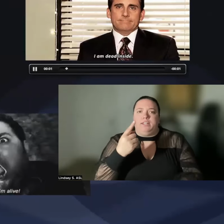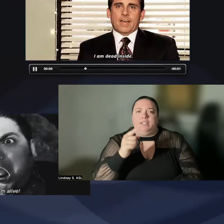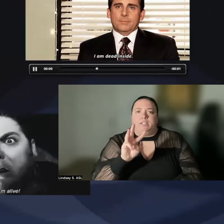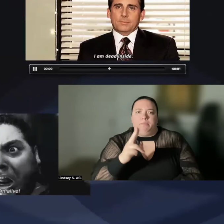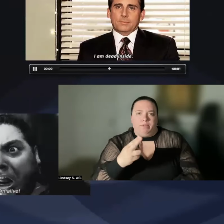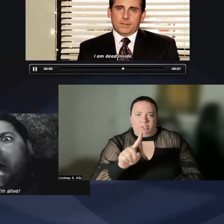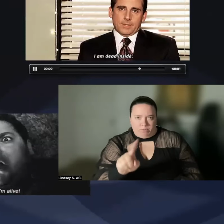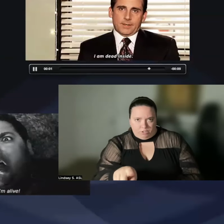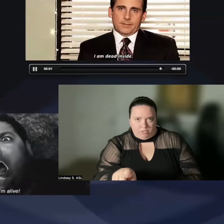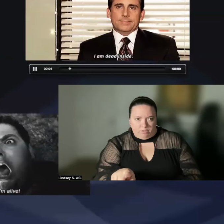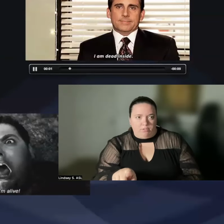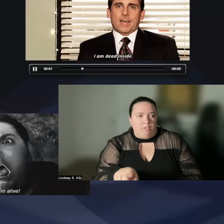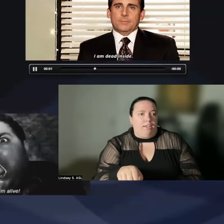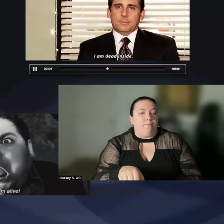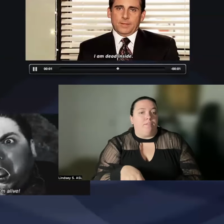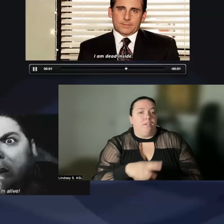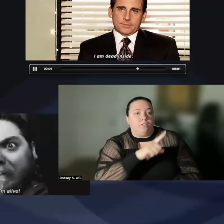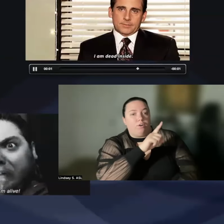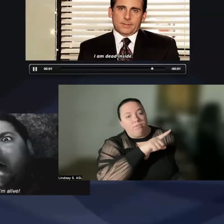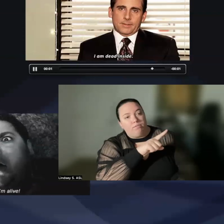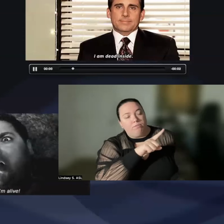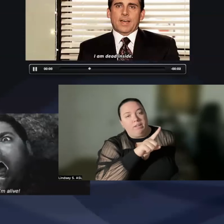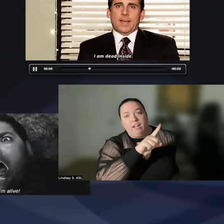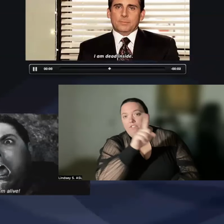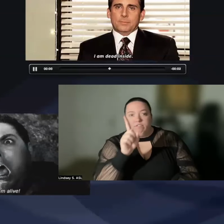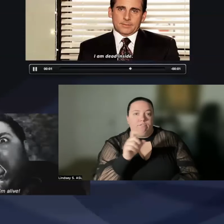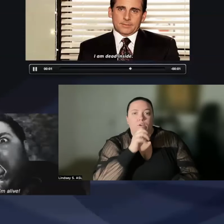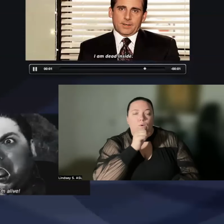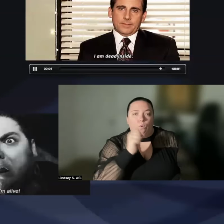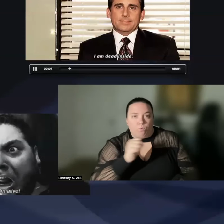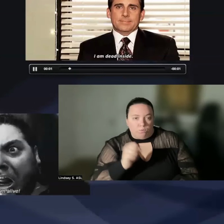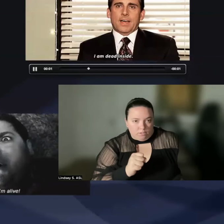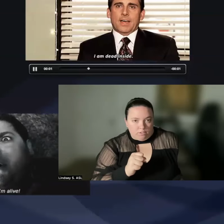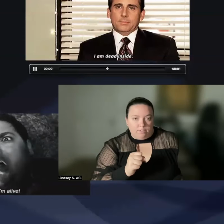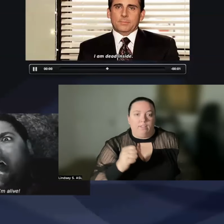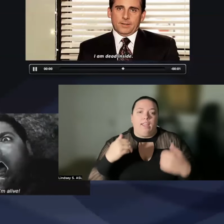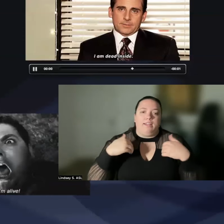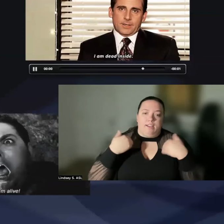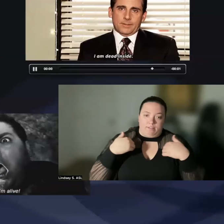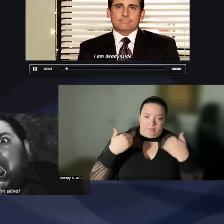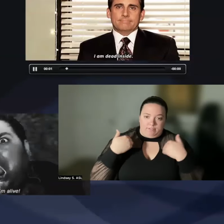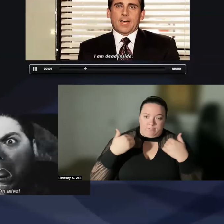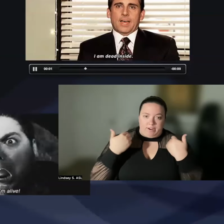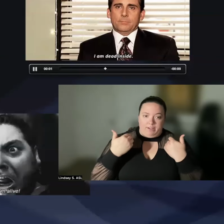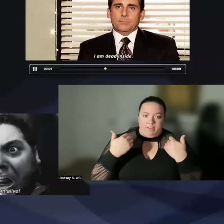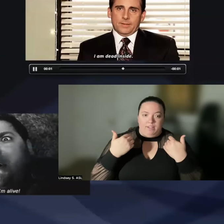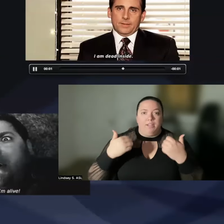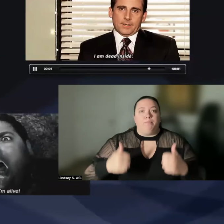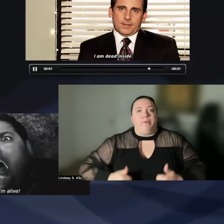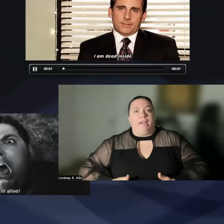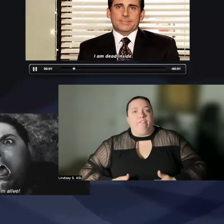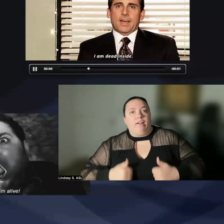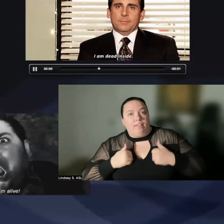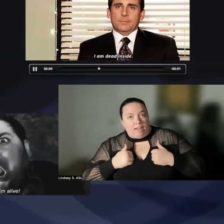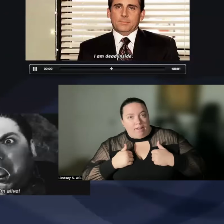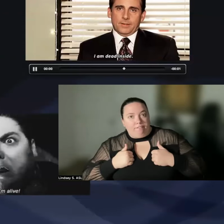to understand that it's a WH question. Okay. So we have old and young, right?